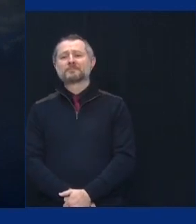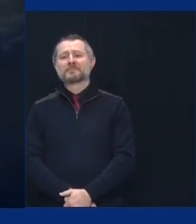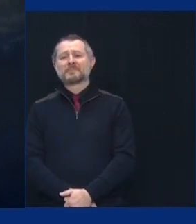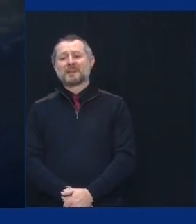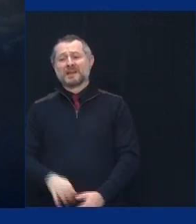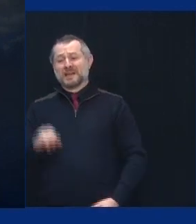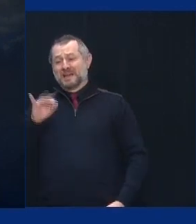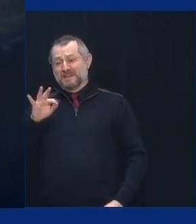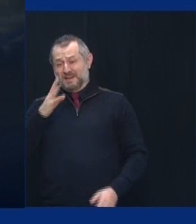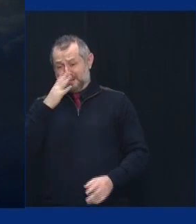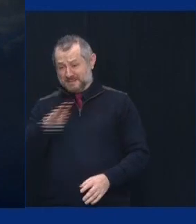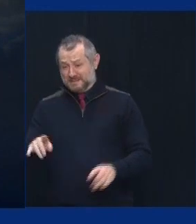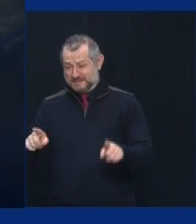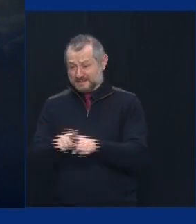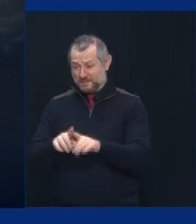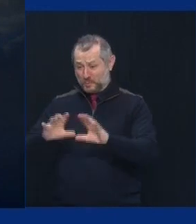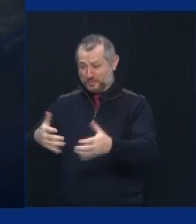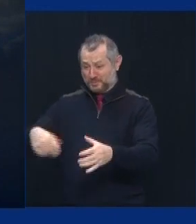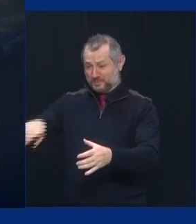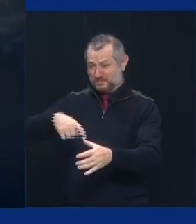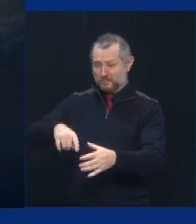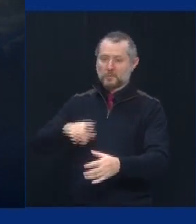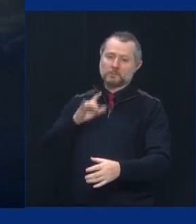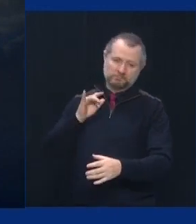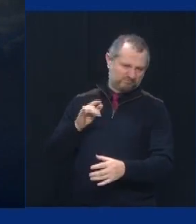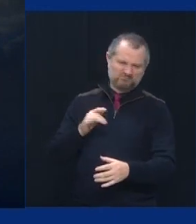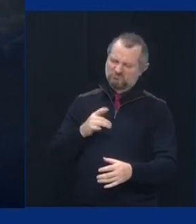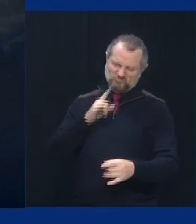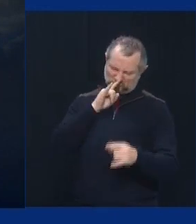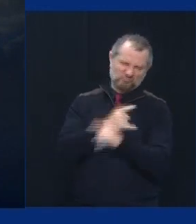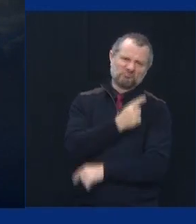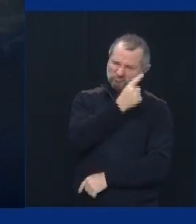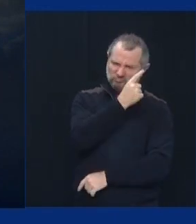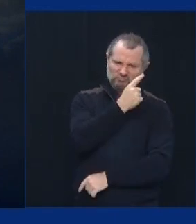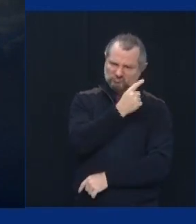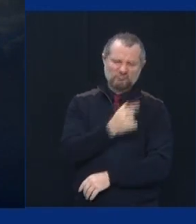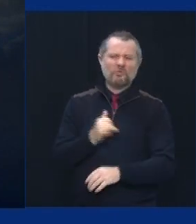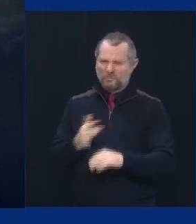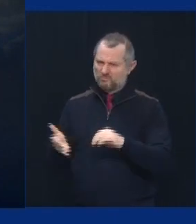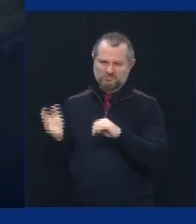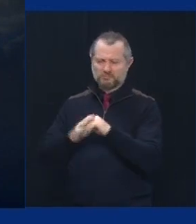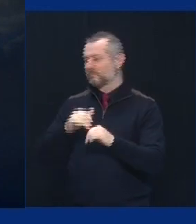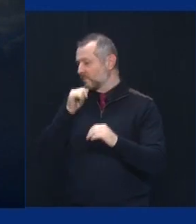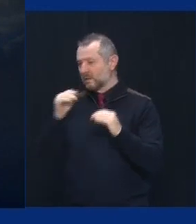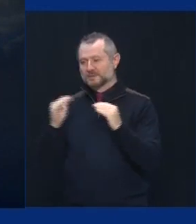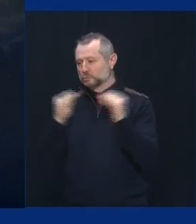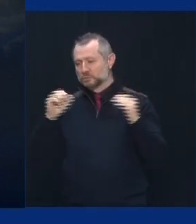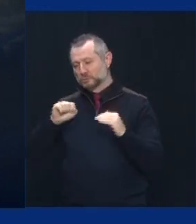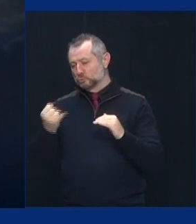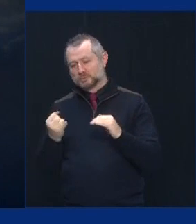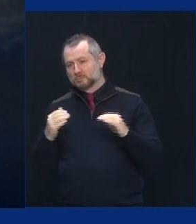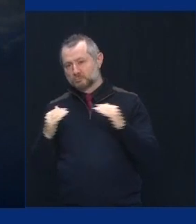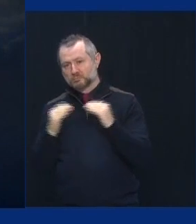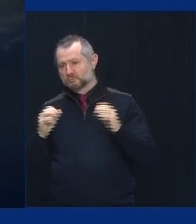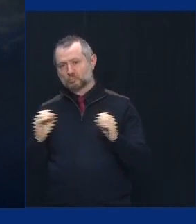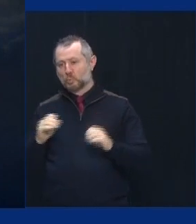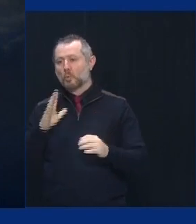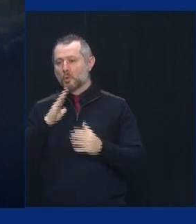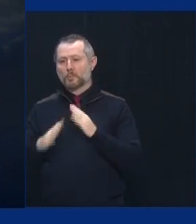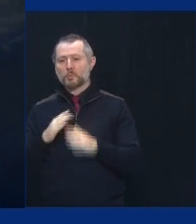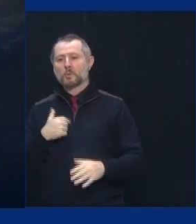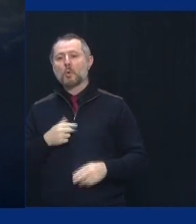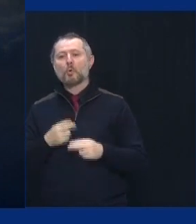the cruelest irony and an added injustice. I believe to leave out those communities is illegal,